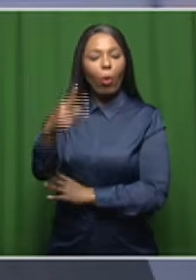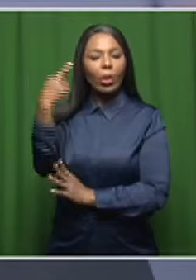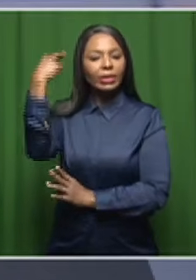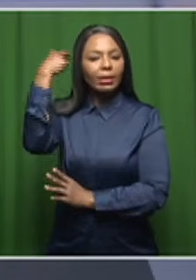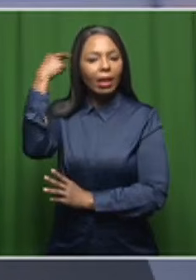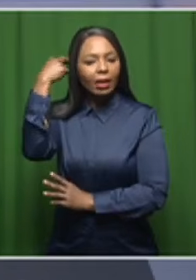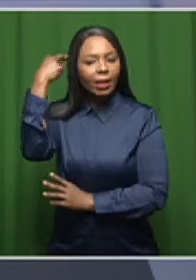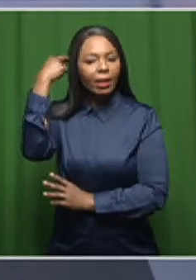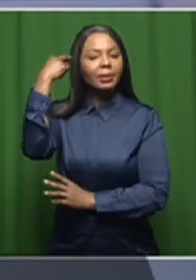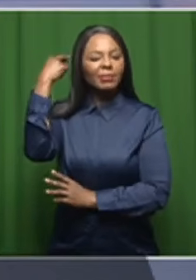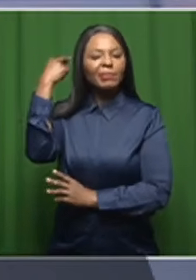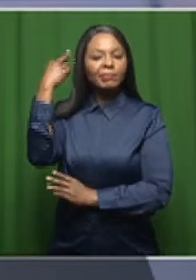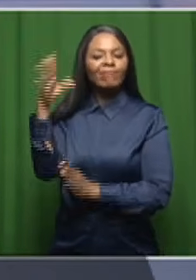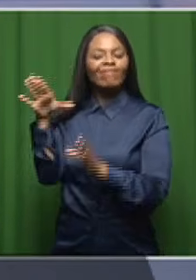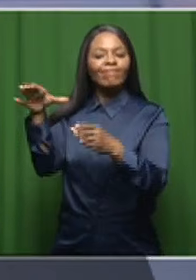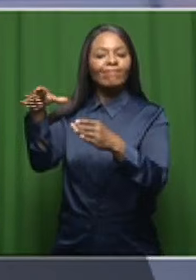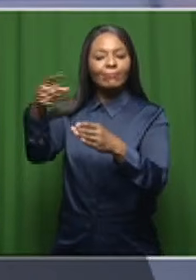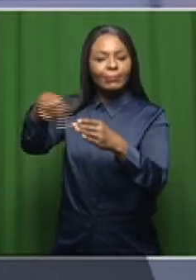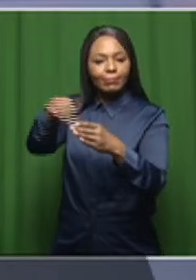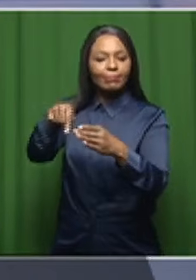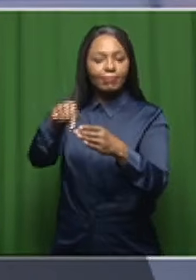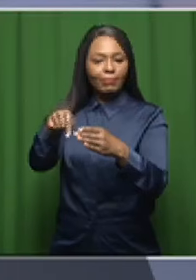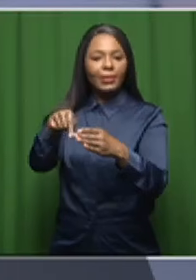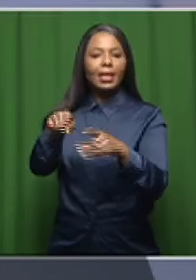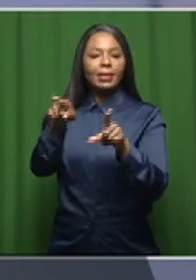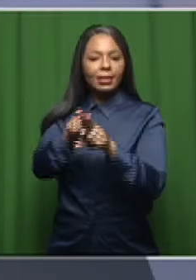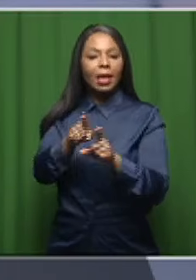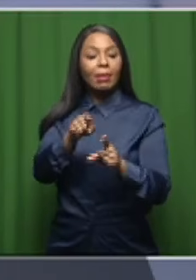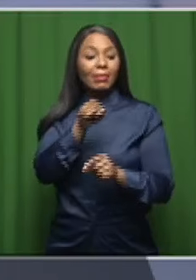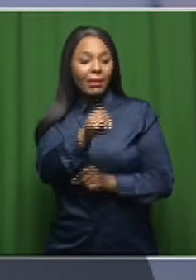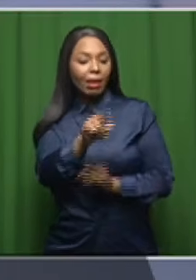the Secretariat stage into the G20.